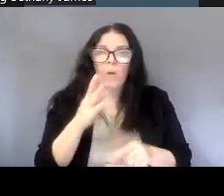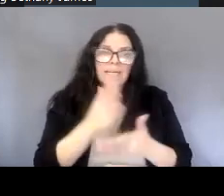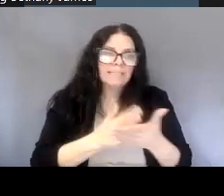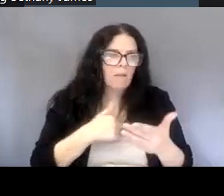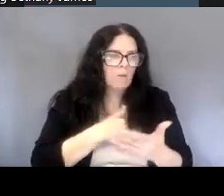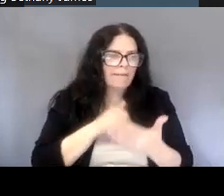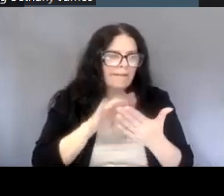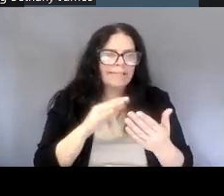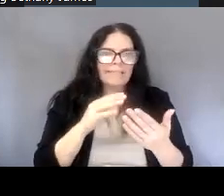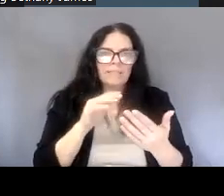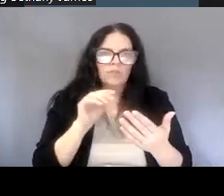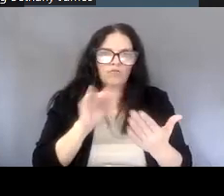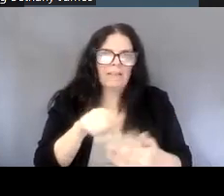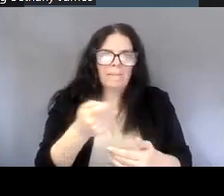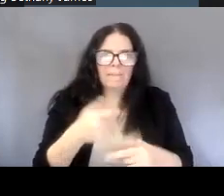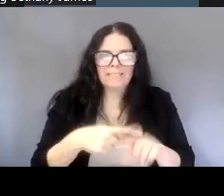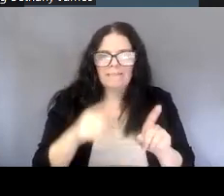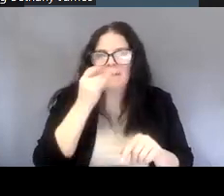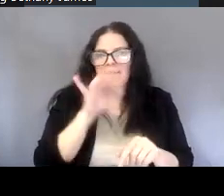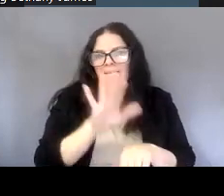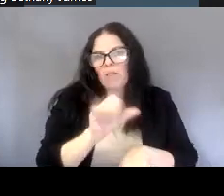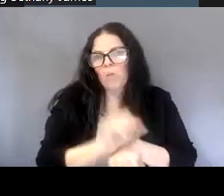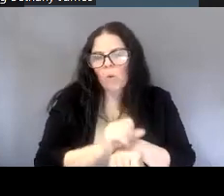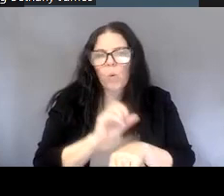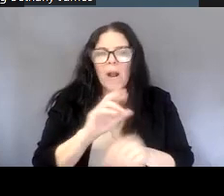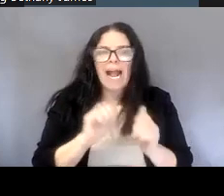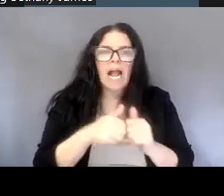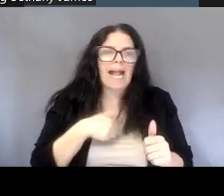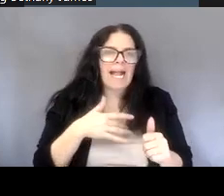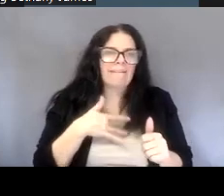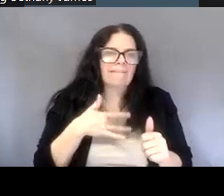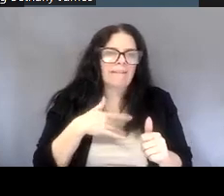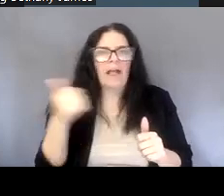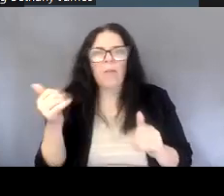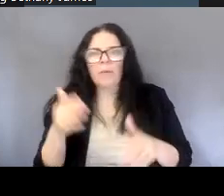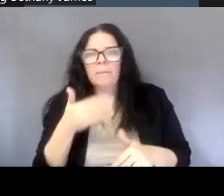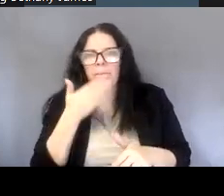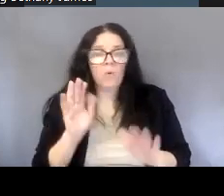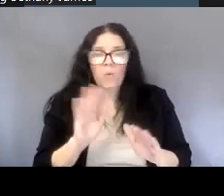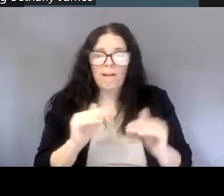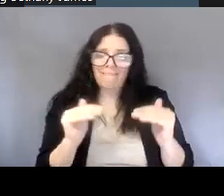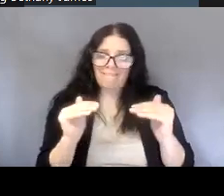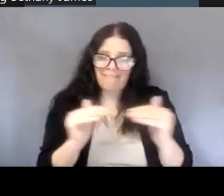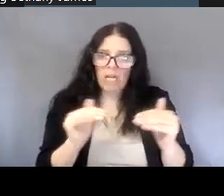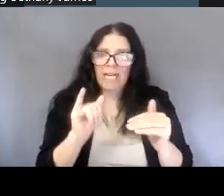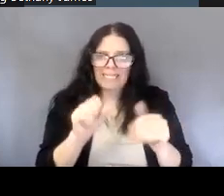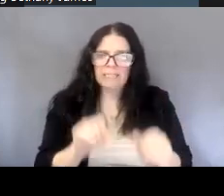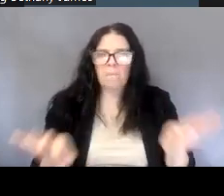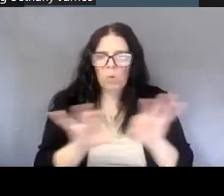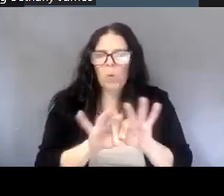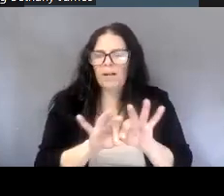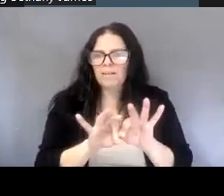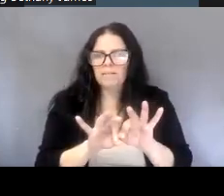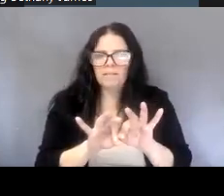differently because of the way they work, or we feel that they're better workers? No, fairness and support is essential